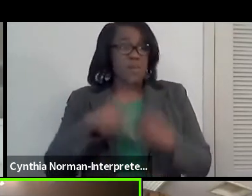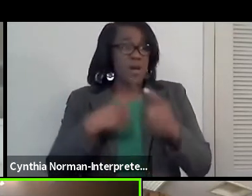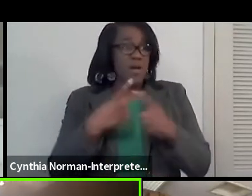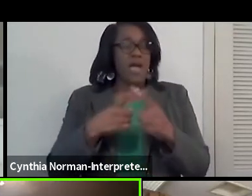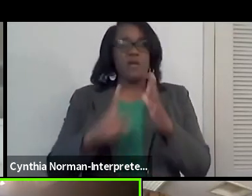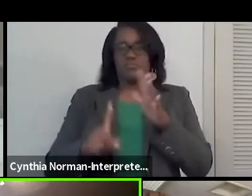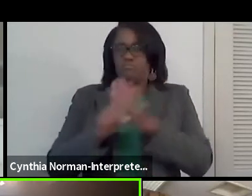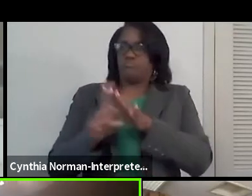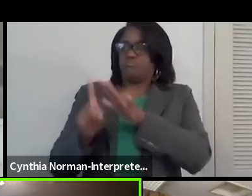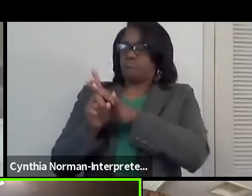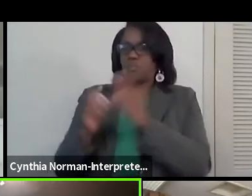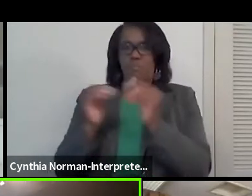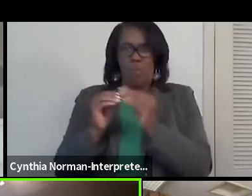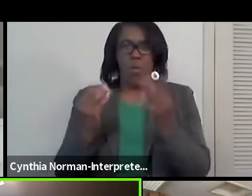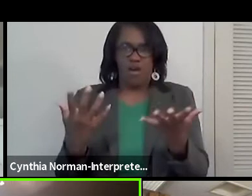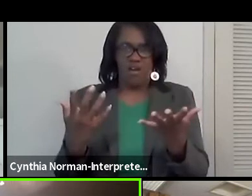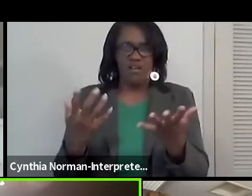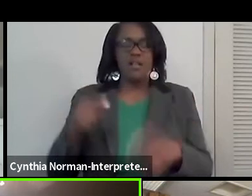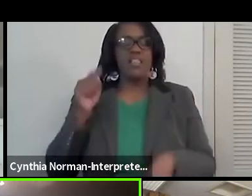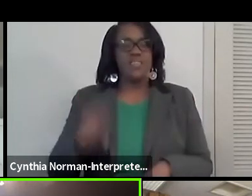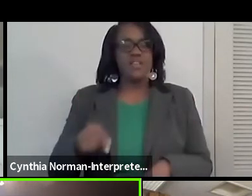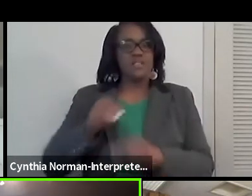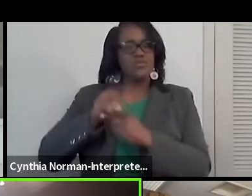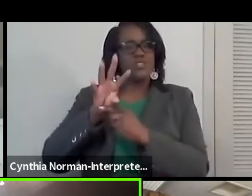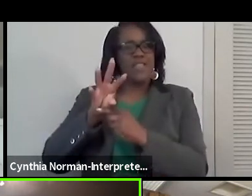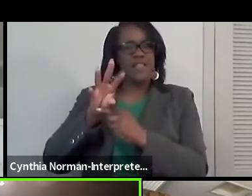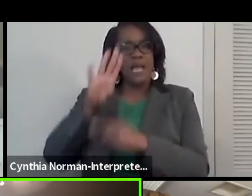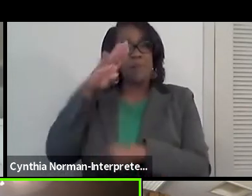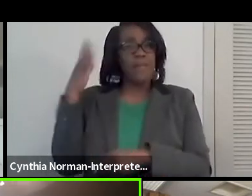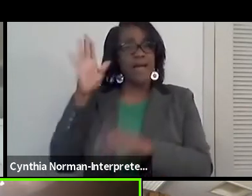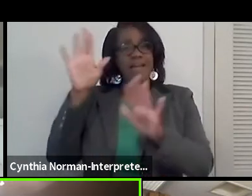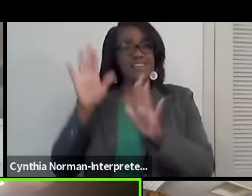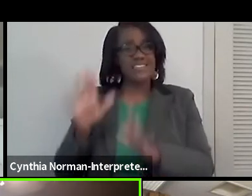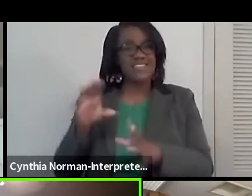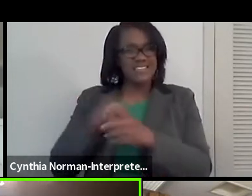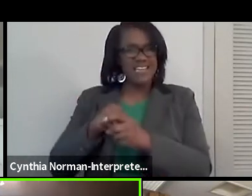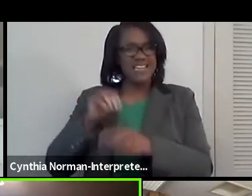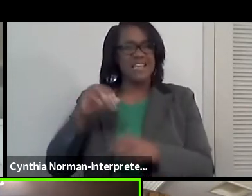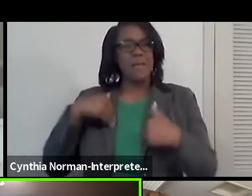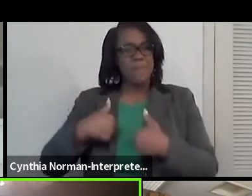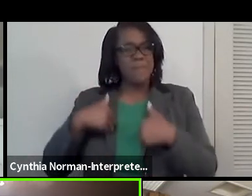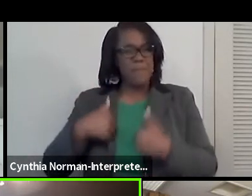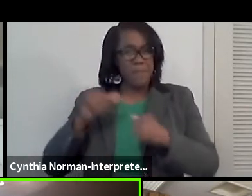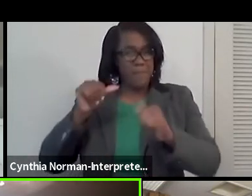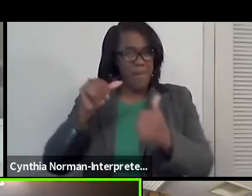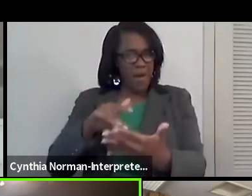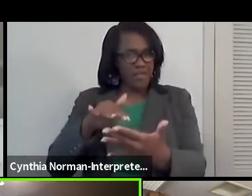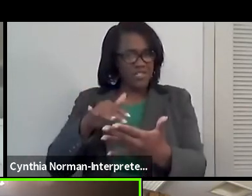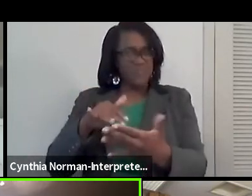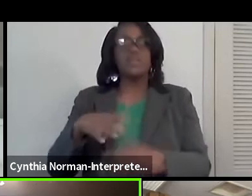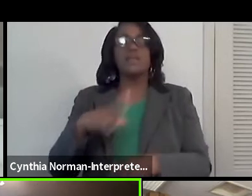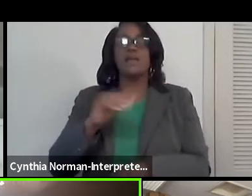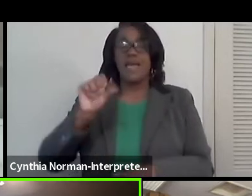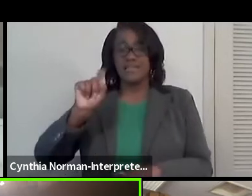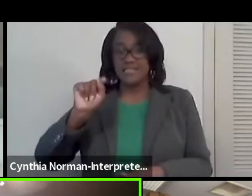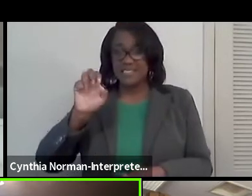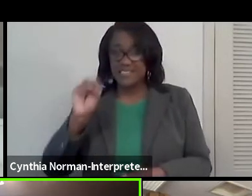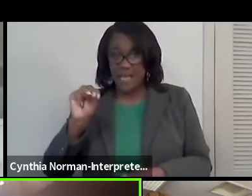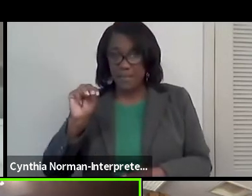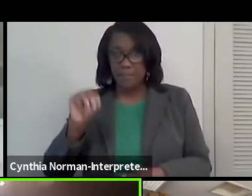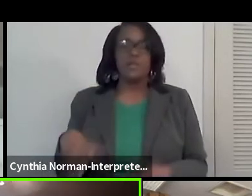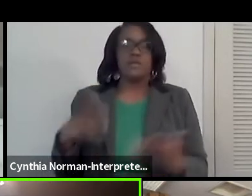important time for us to shine a light on Black excellence in mammalogy and STEM and in the world in general, given this new wave of Black Lives